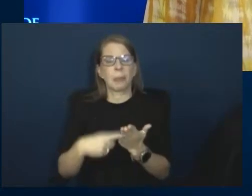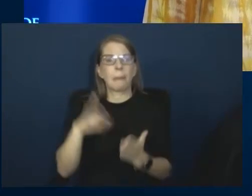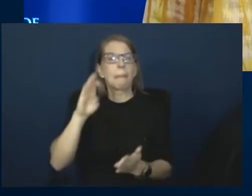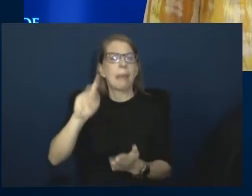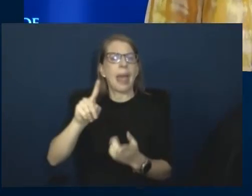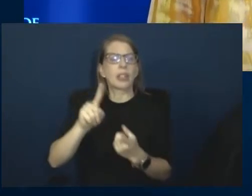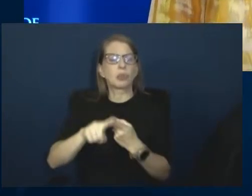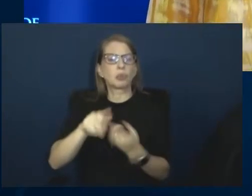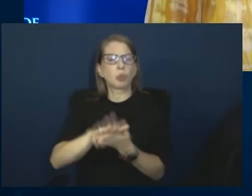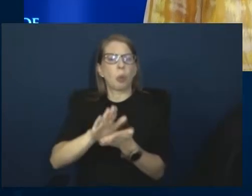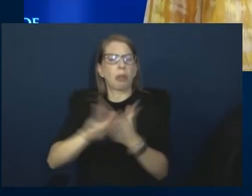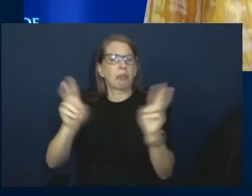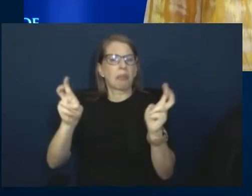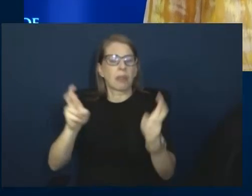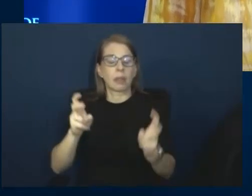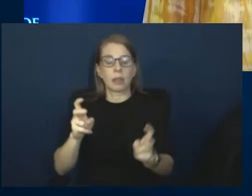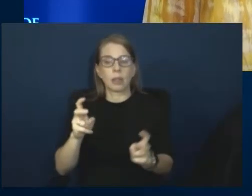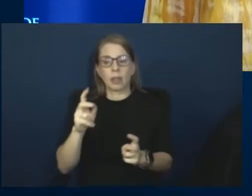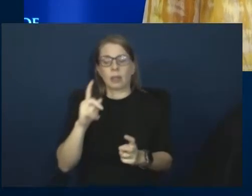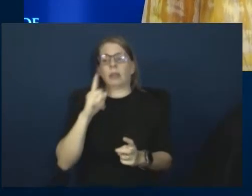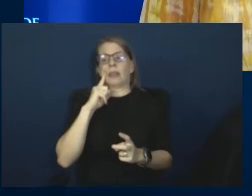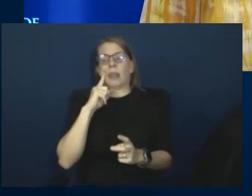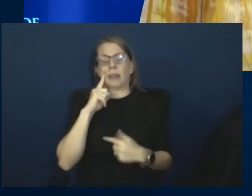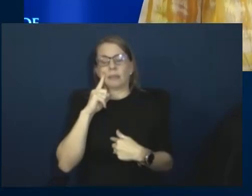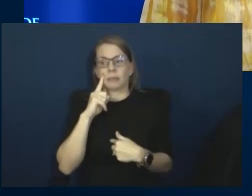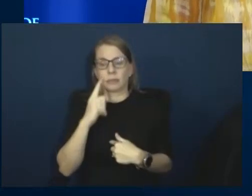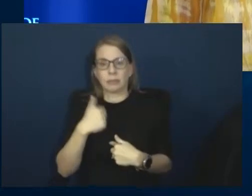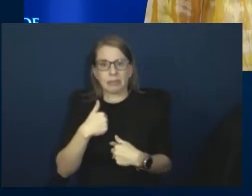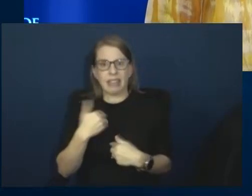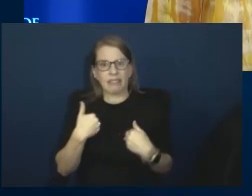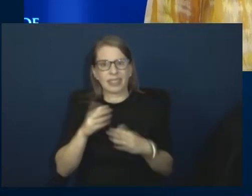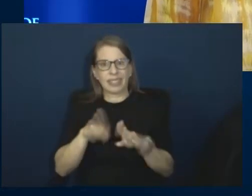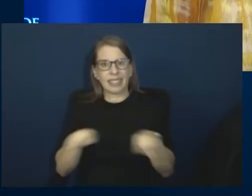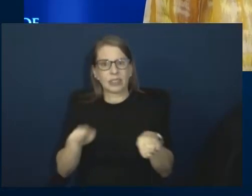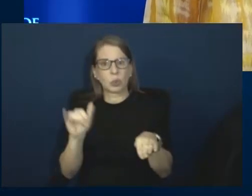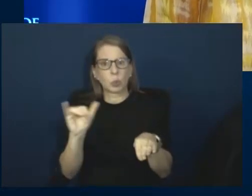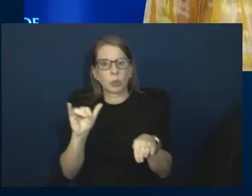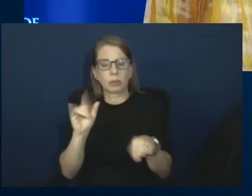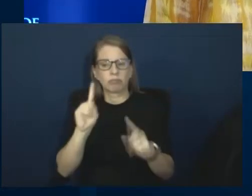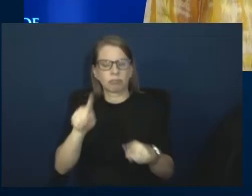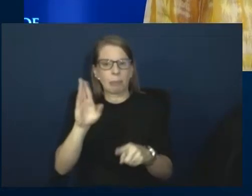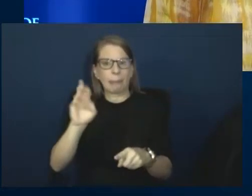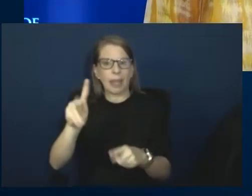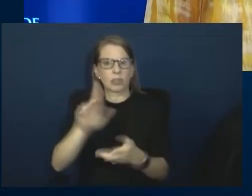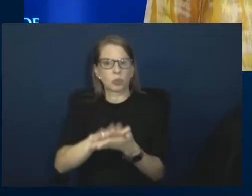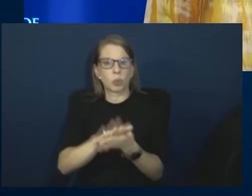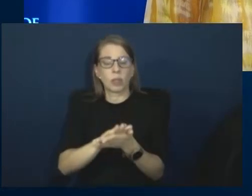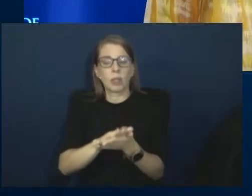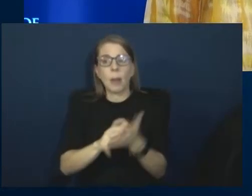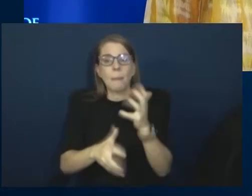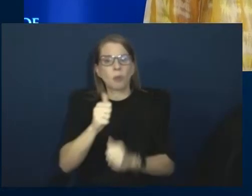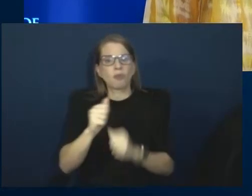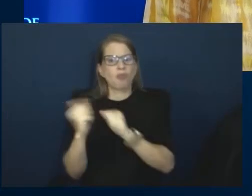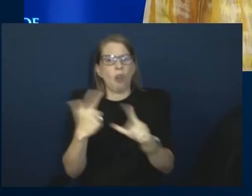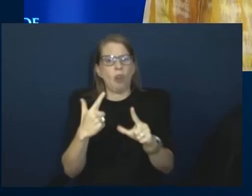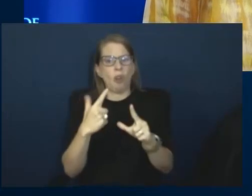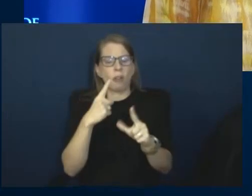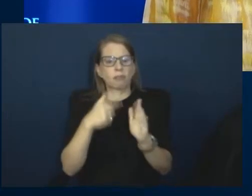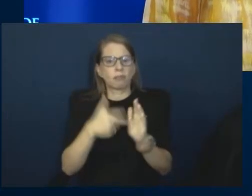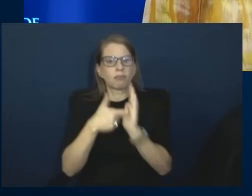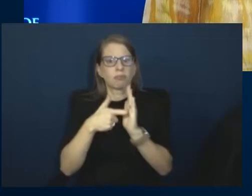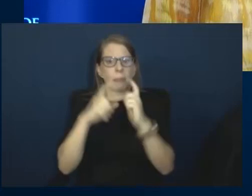occurred to me, because I've talked about that I have kids that go to school. What can you remind us on, since most everyone's requiring masks, especially for the young students right